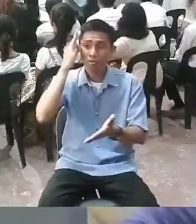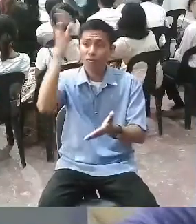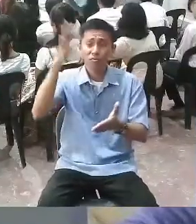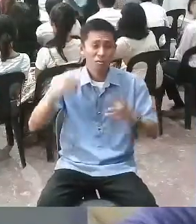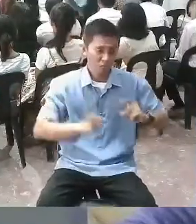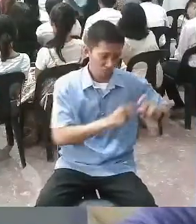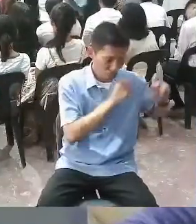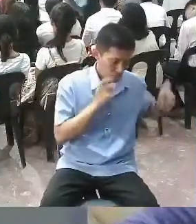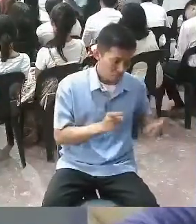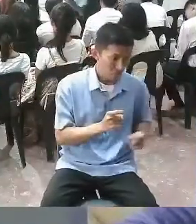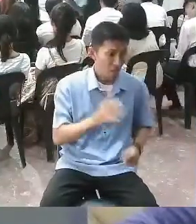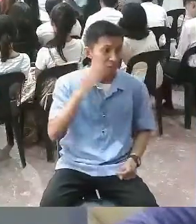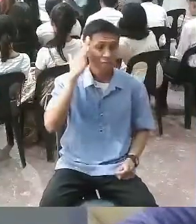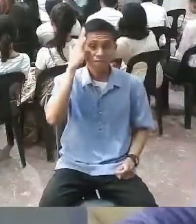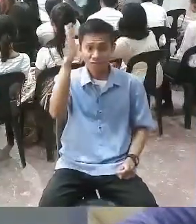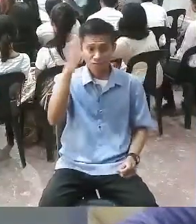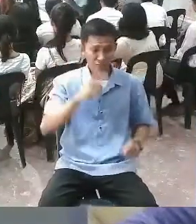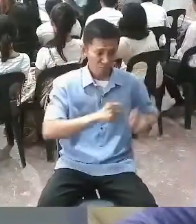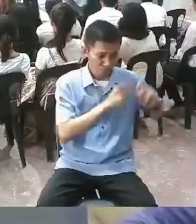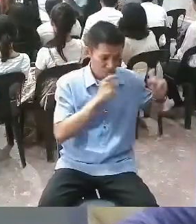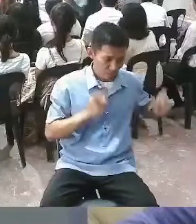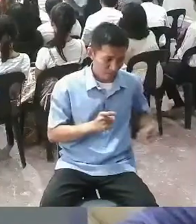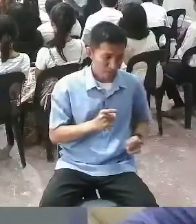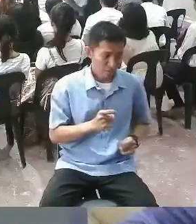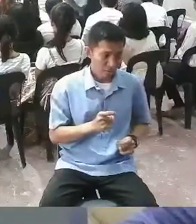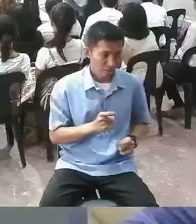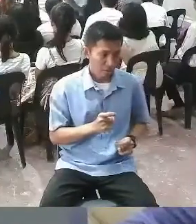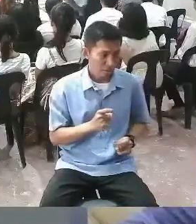Now that future sins thing,